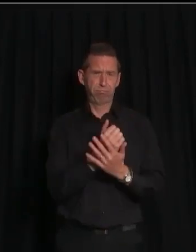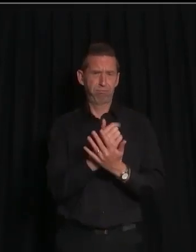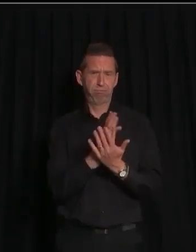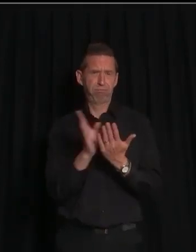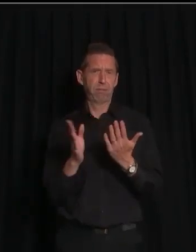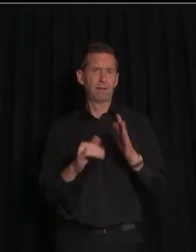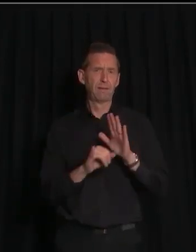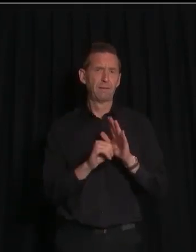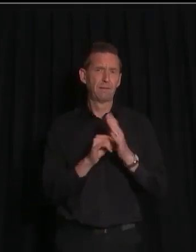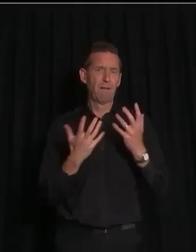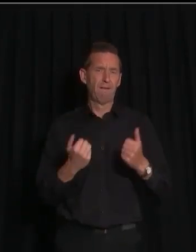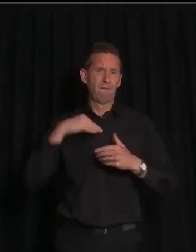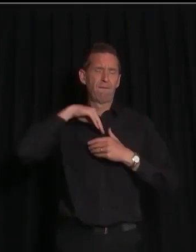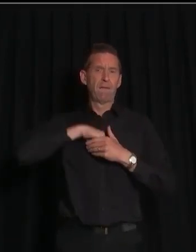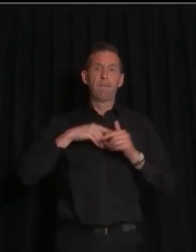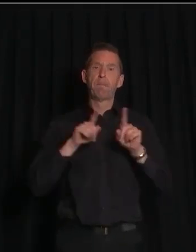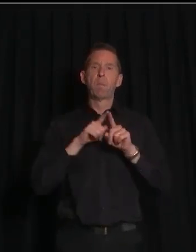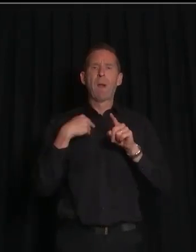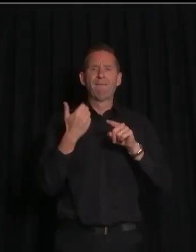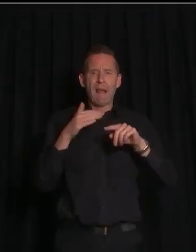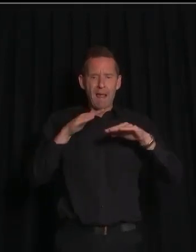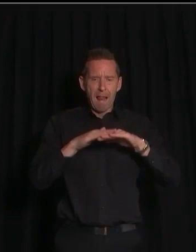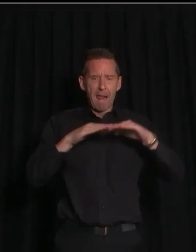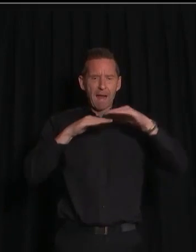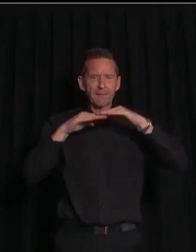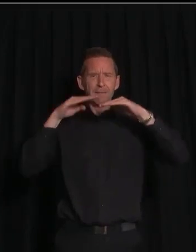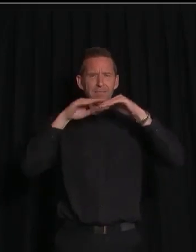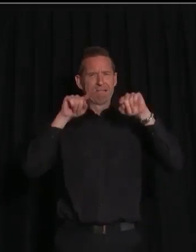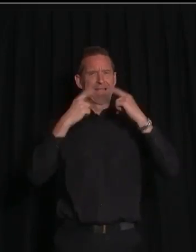we also have multiple layers.